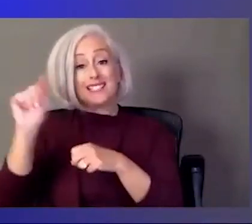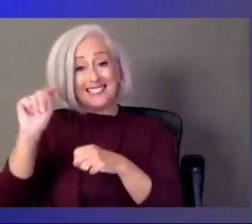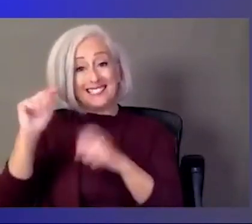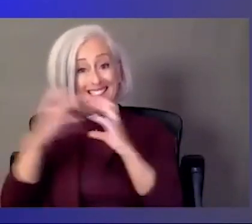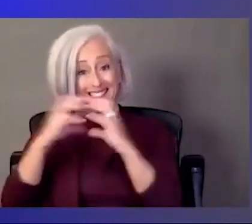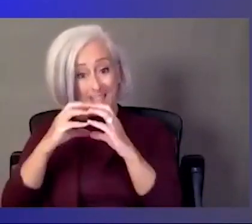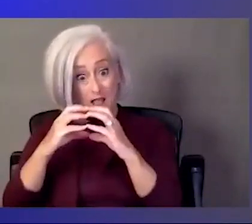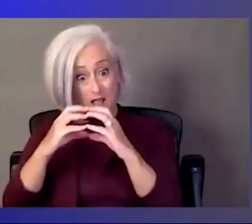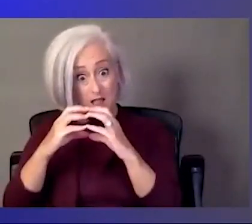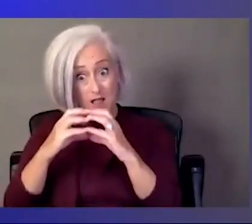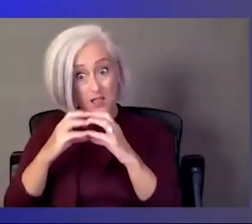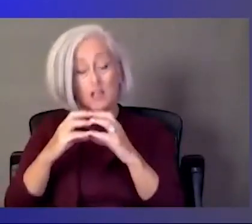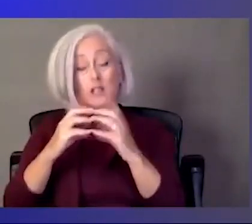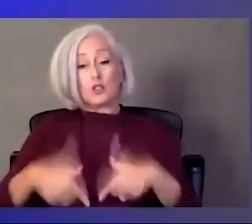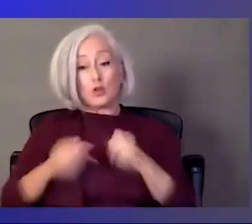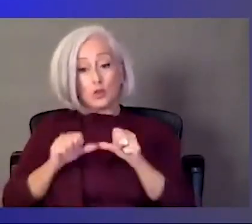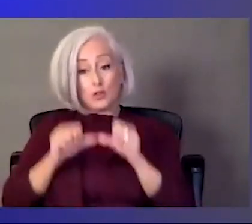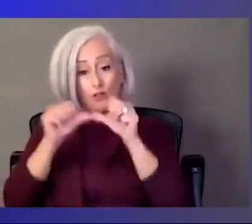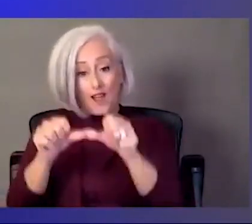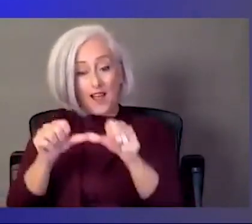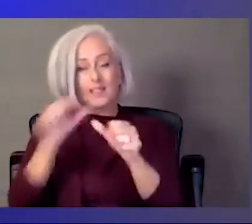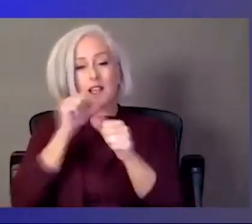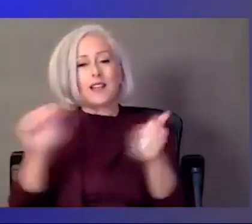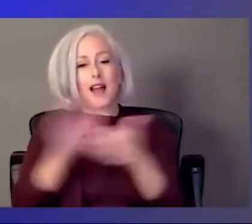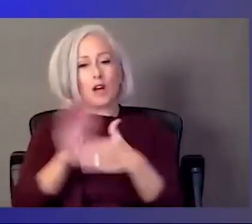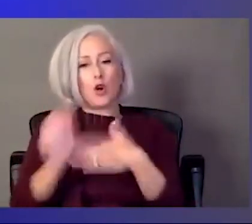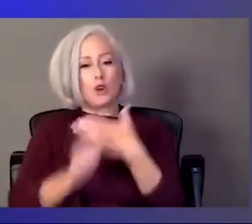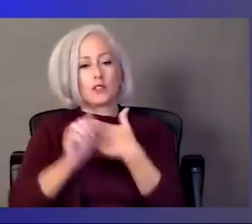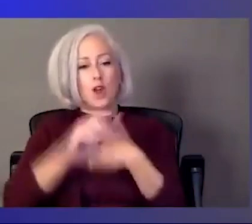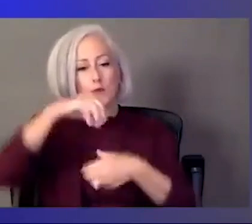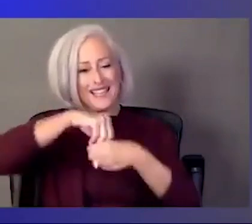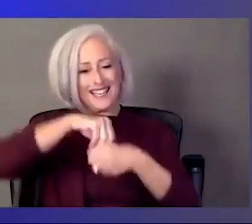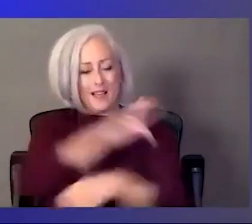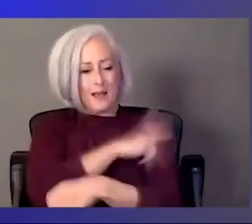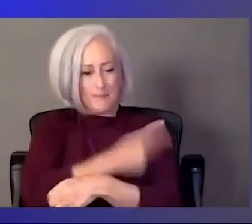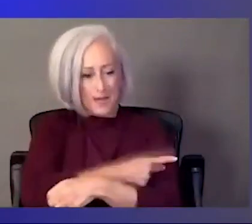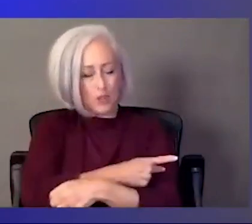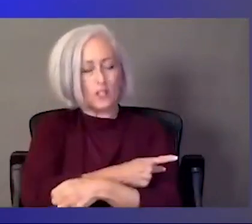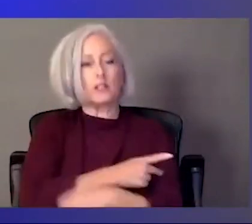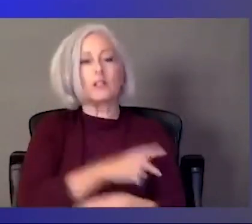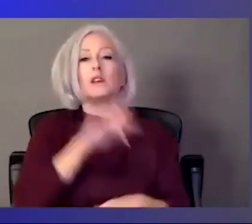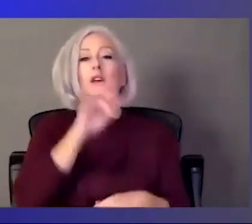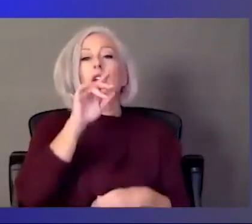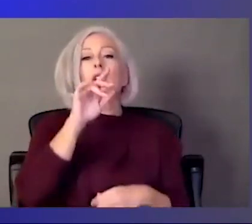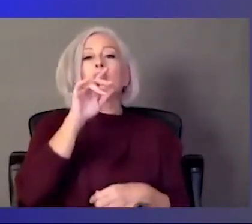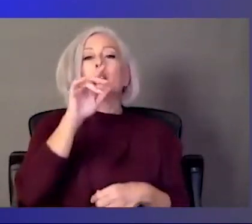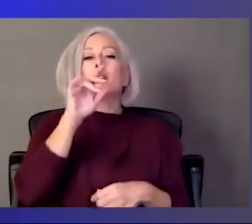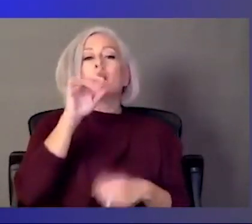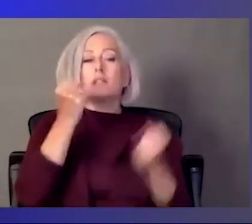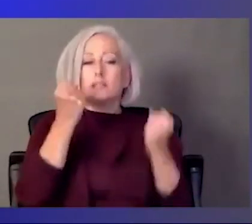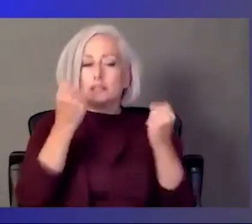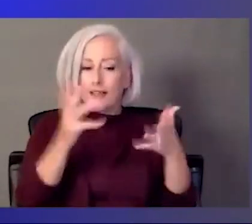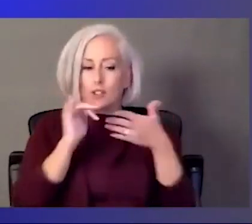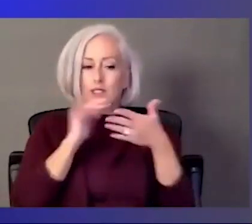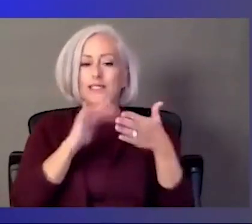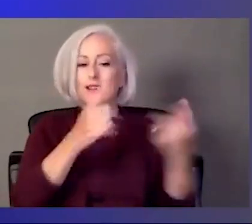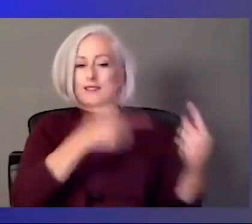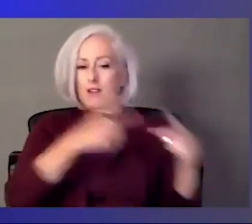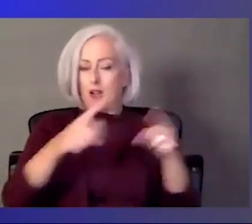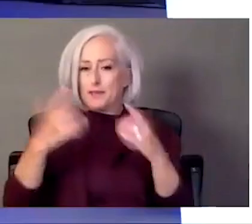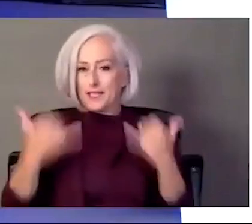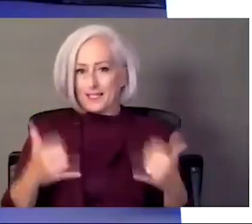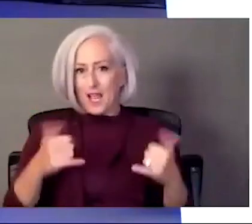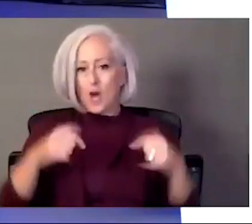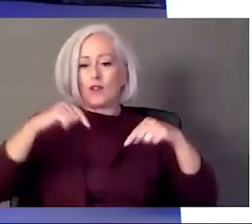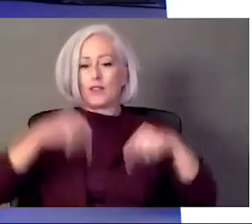not cause harm in our patient. And as I mentioned, several such studies are currently underway in our center today. You